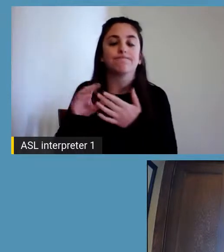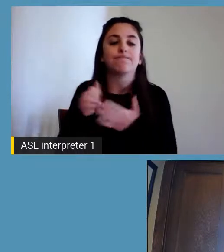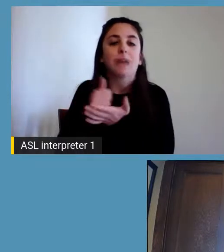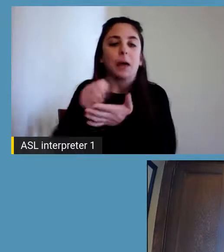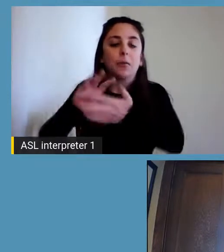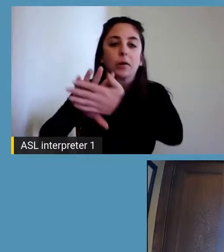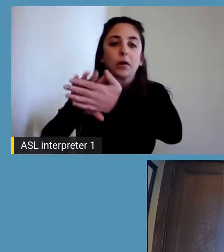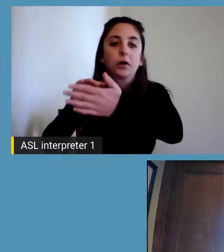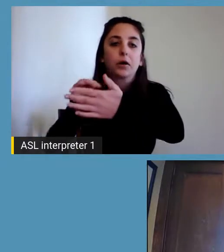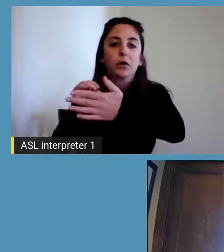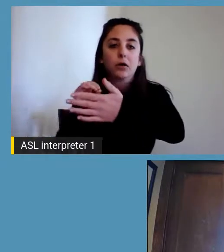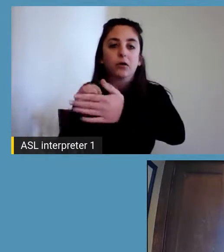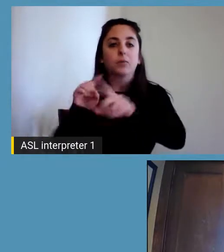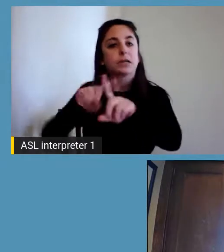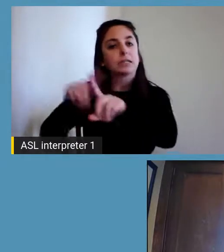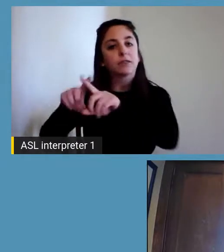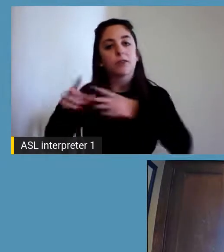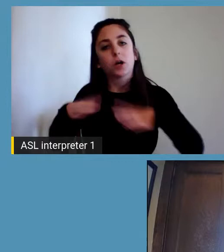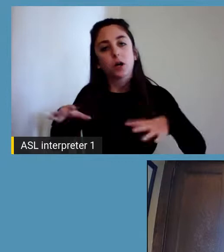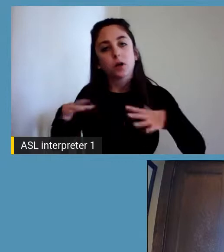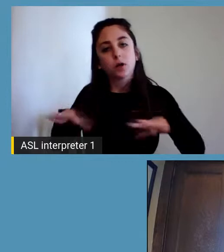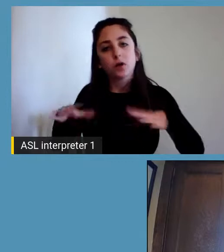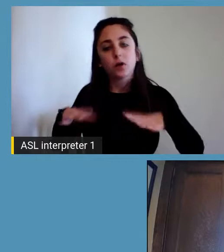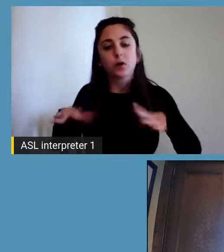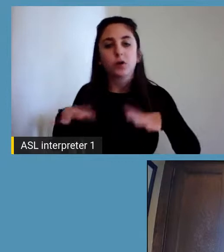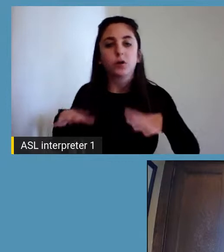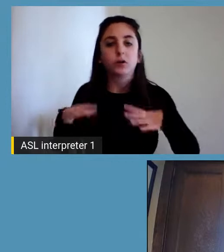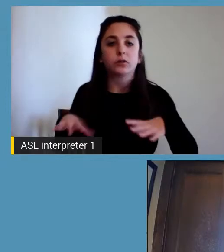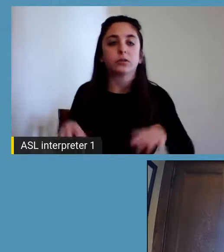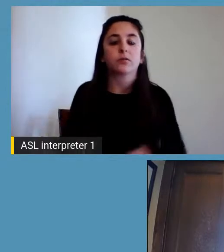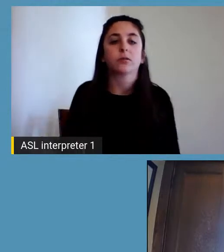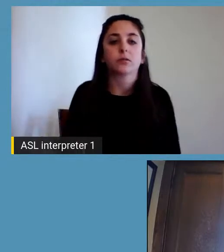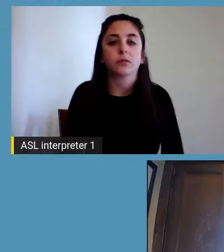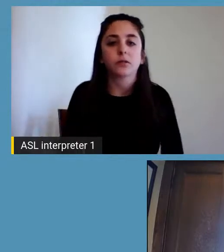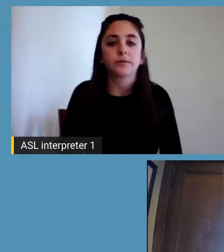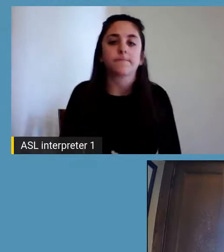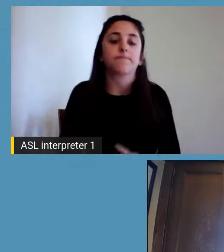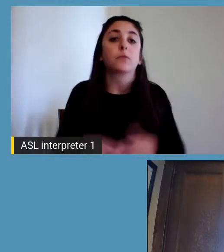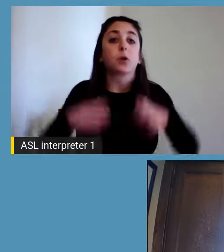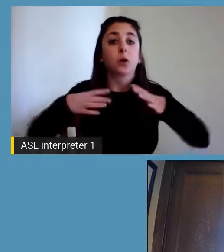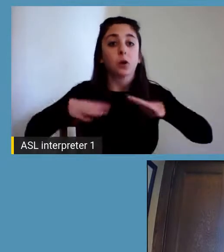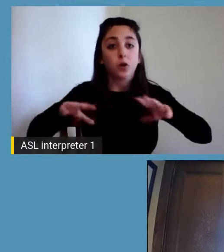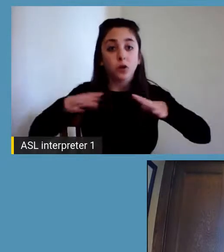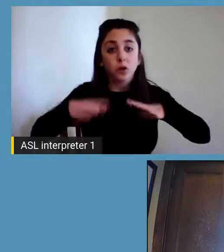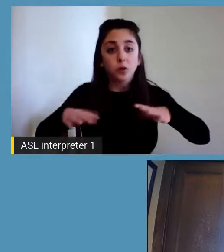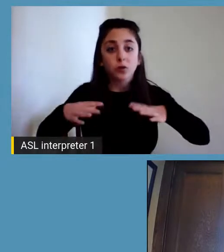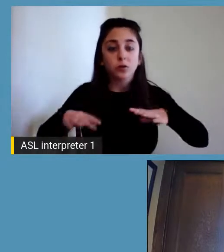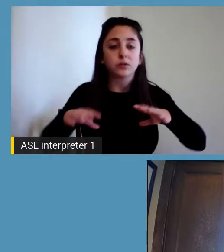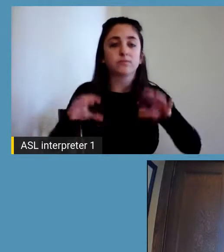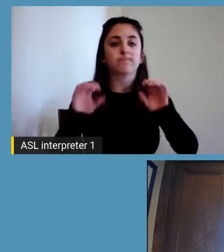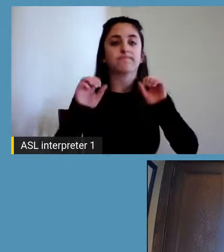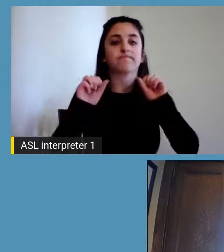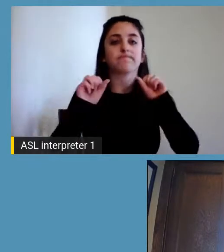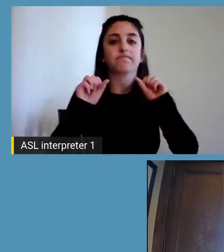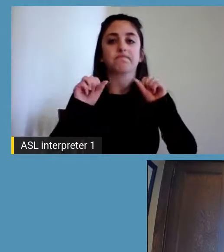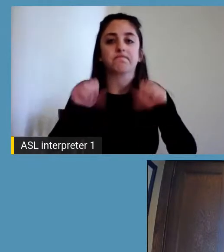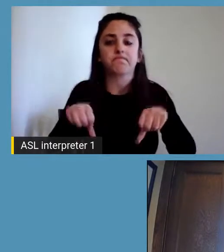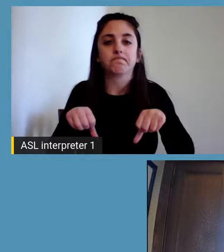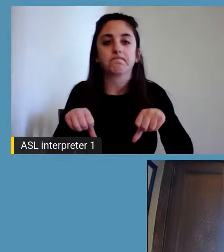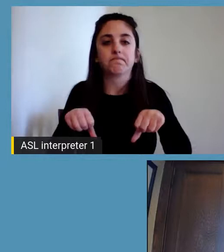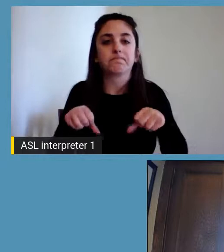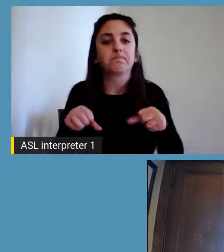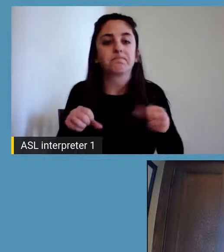of looking at it. Another thing is that those pieces are all exportable as well as